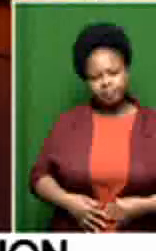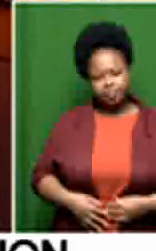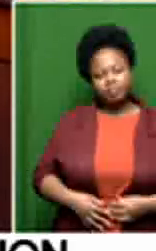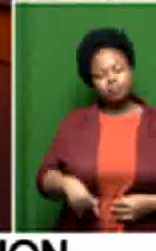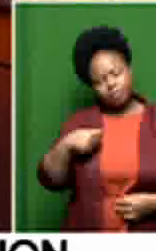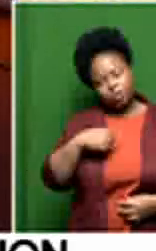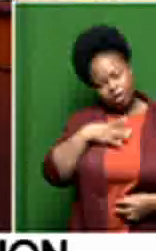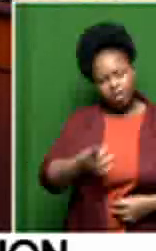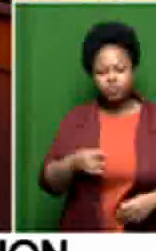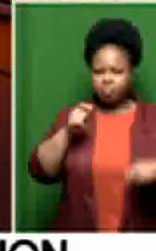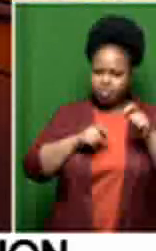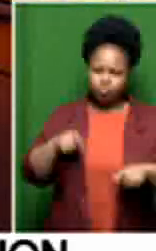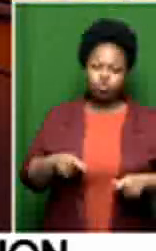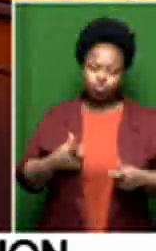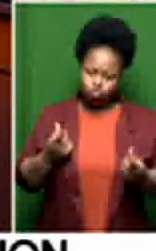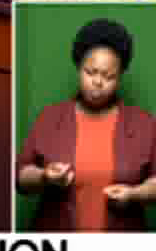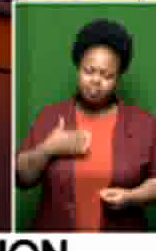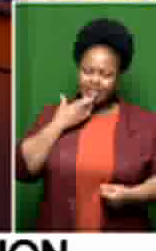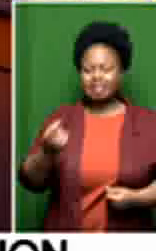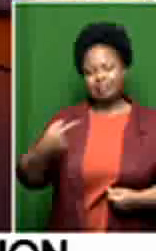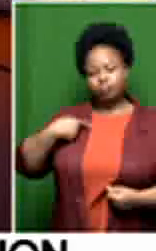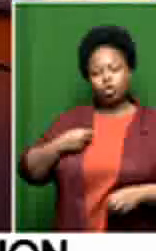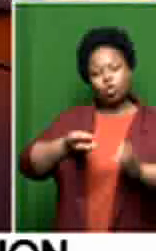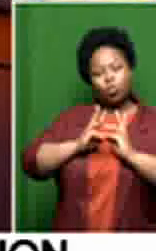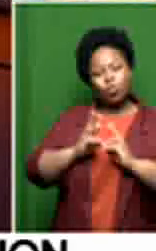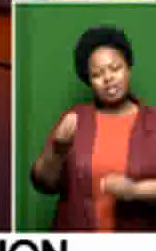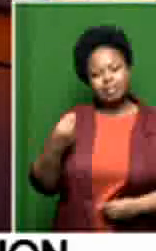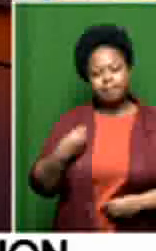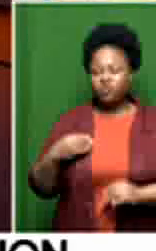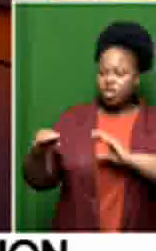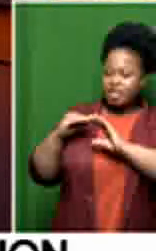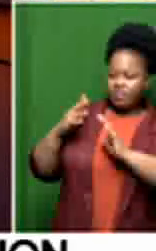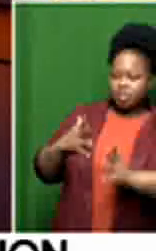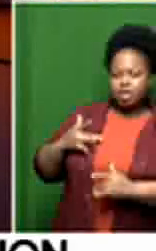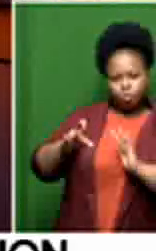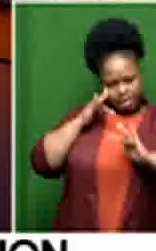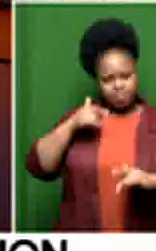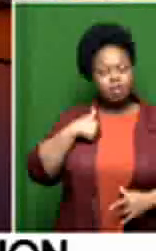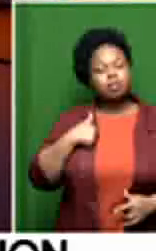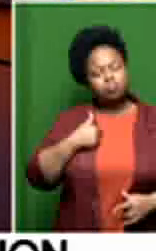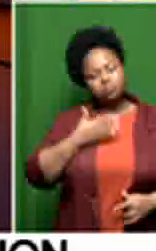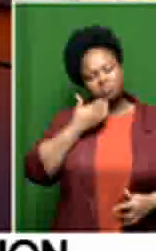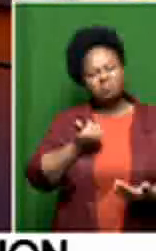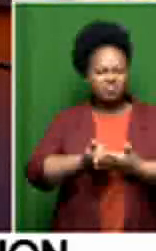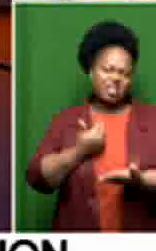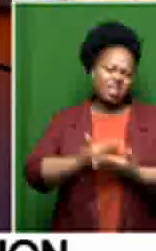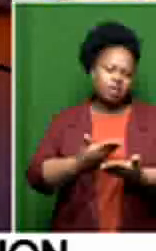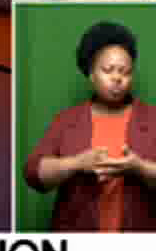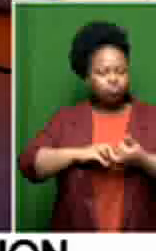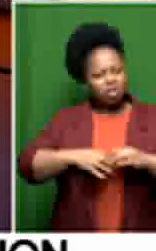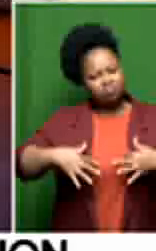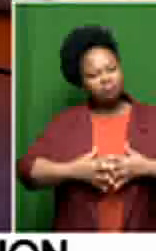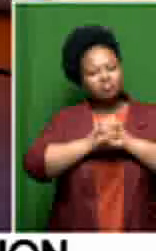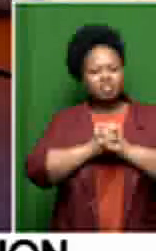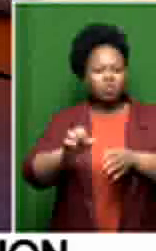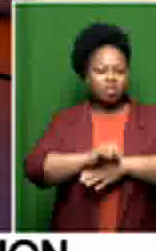I would love for people to really send me a text on WhatsApp, for the investors to send me that email. Let's build this. Let's come together, South Africa